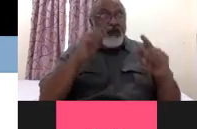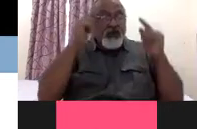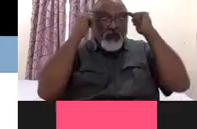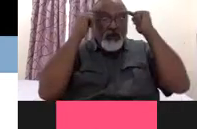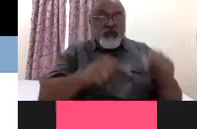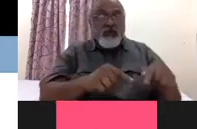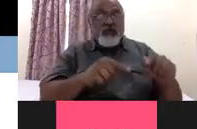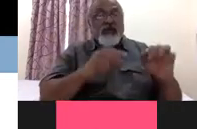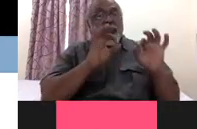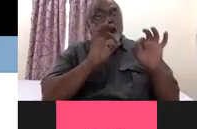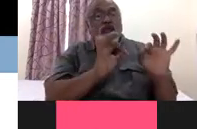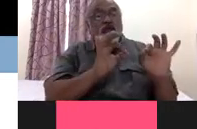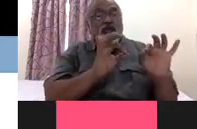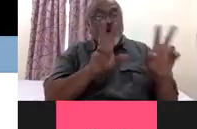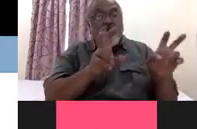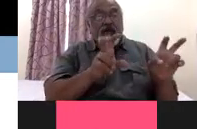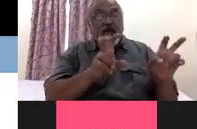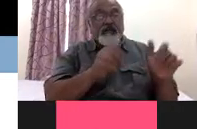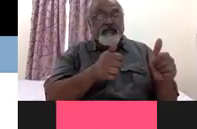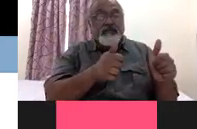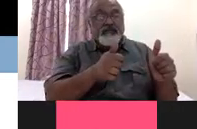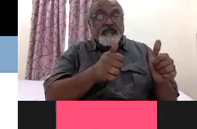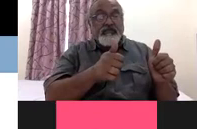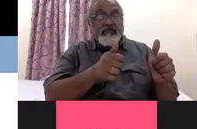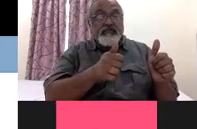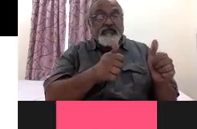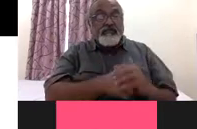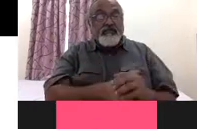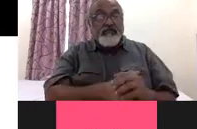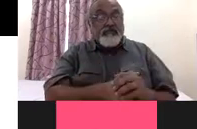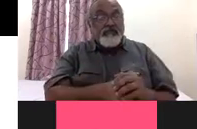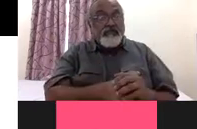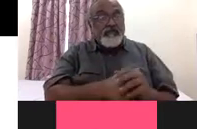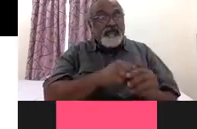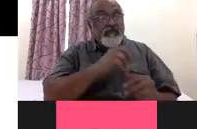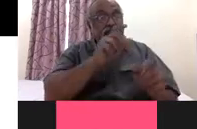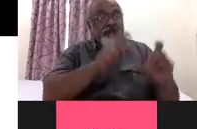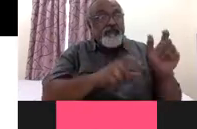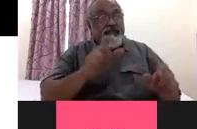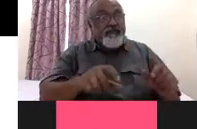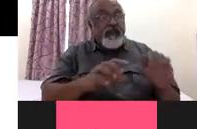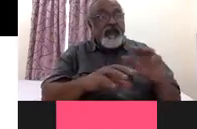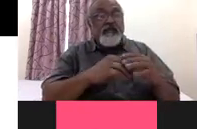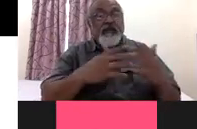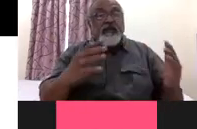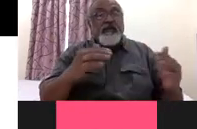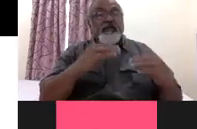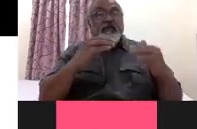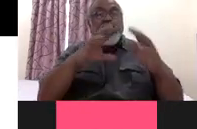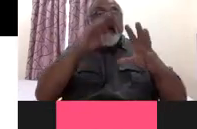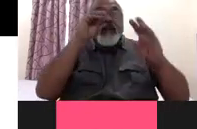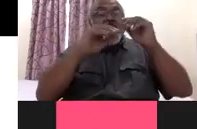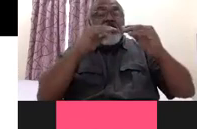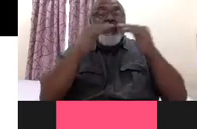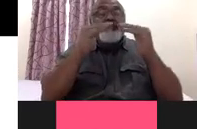deeply about this topic, but there may be people at different terms of learning. So for the benefit of all, let me